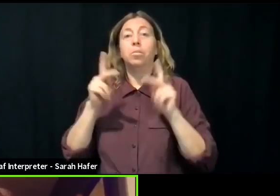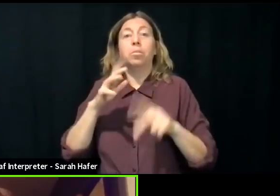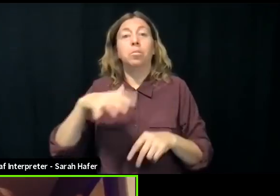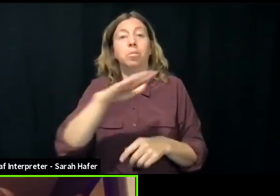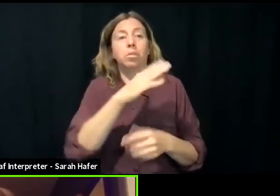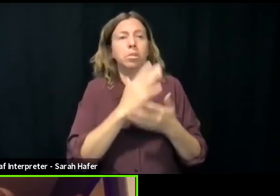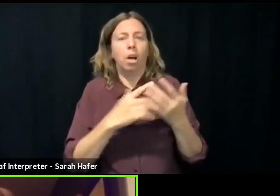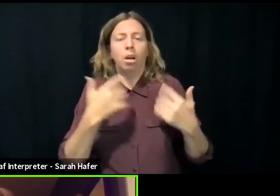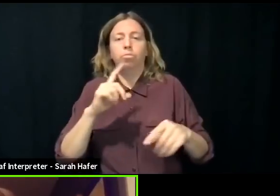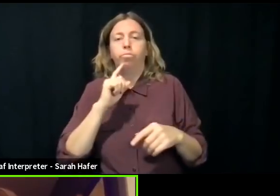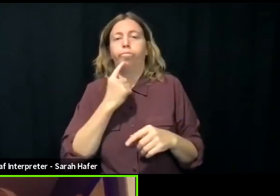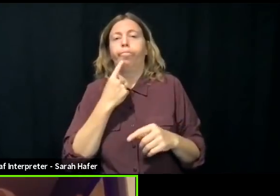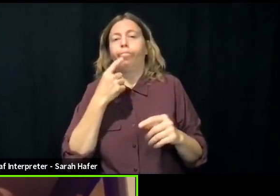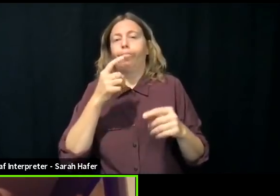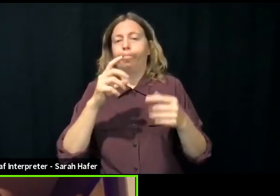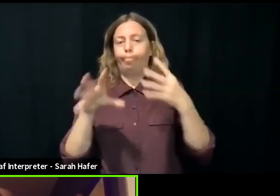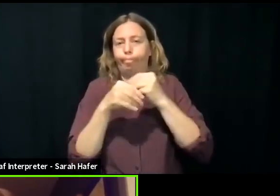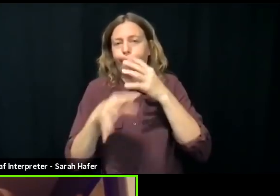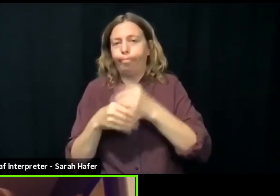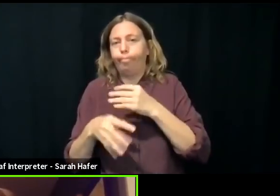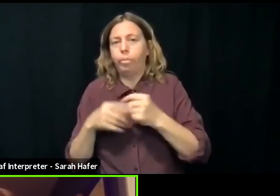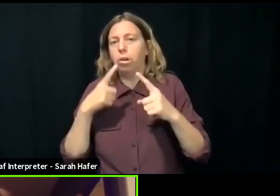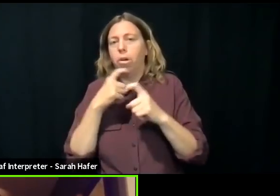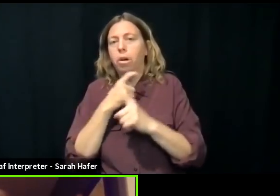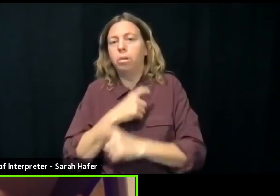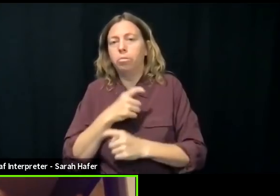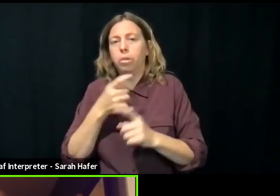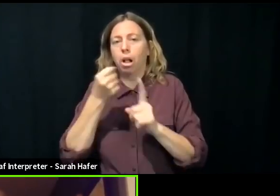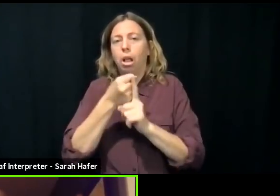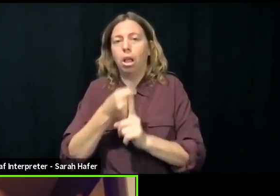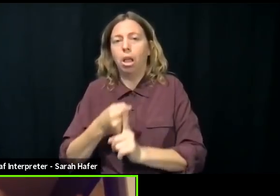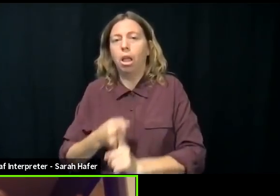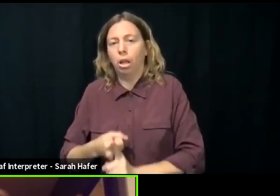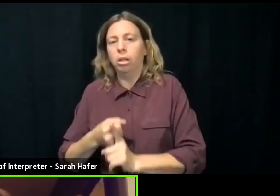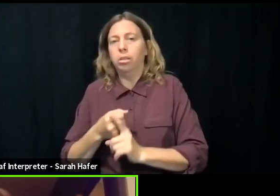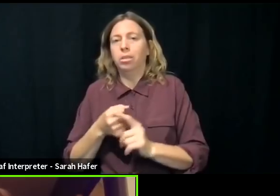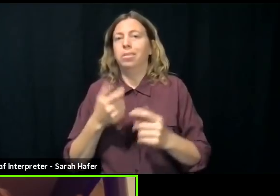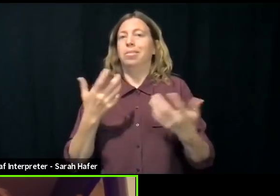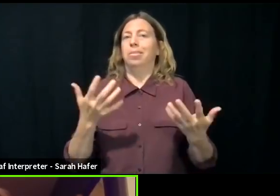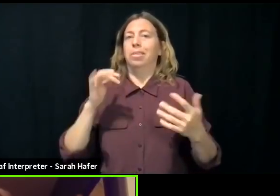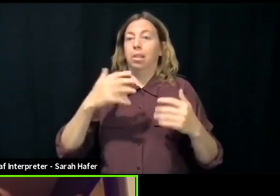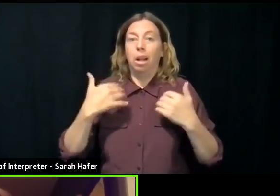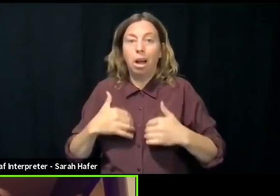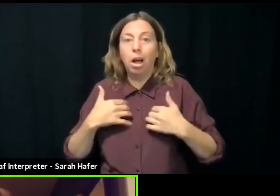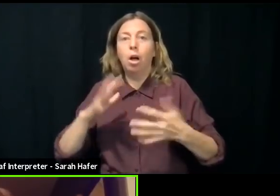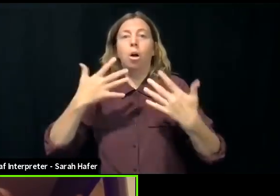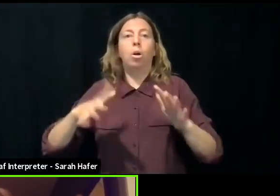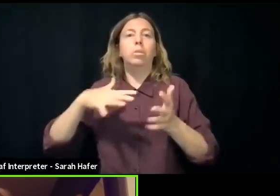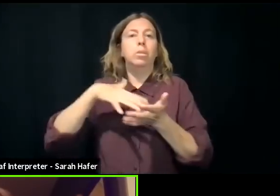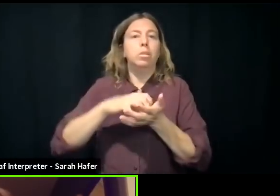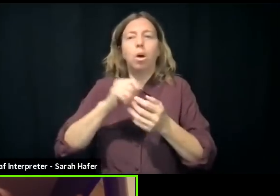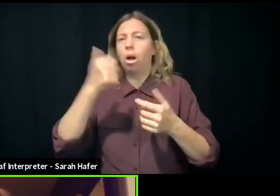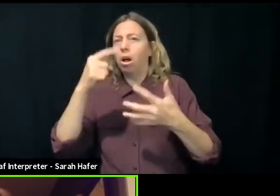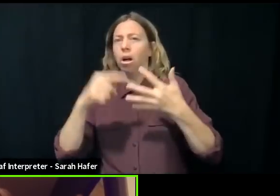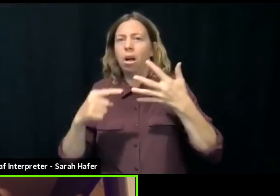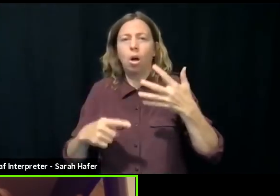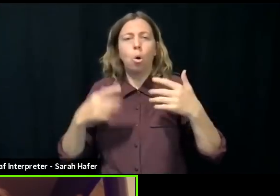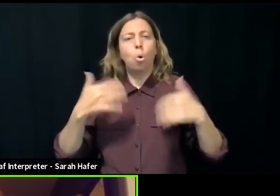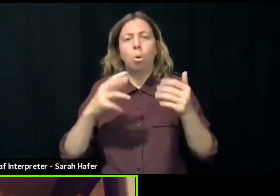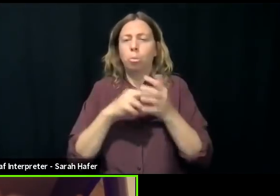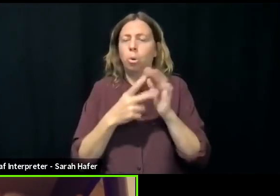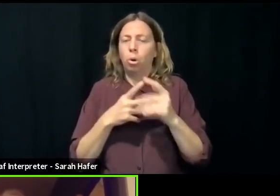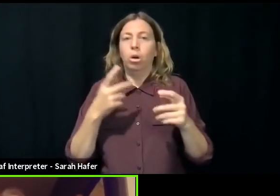heart, kidneys, brain, and lungs that we're only just now beginning to learn about. We've also seen a lot of social media chatter